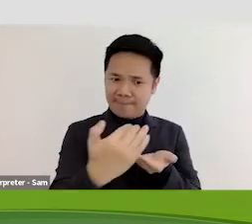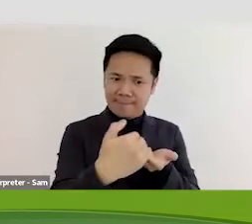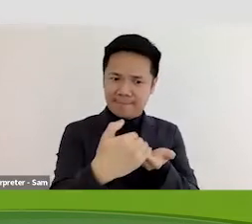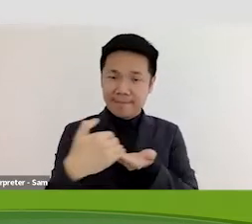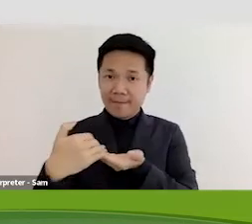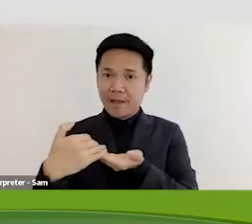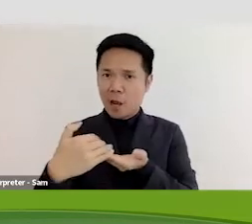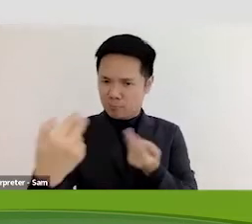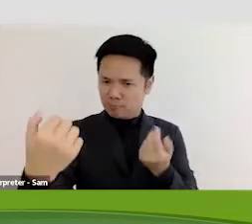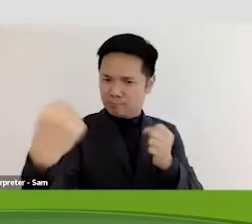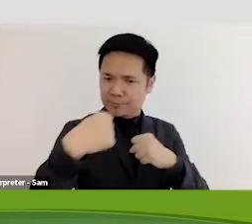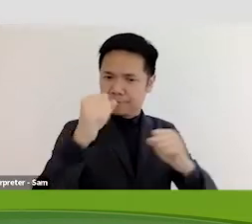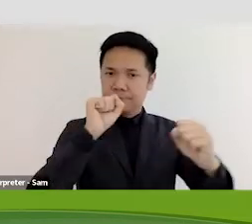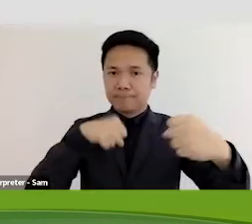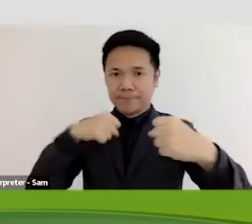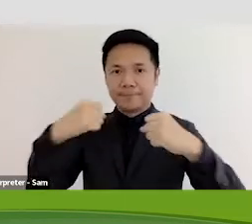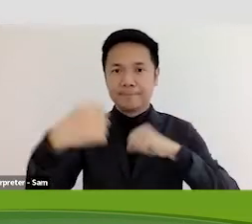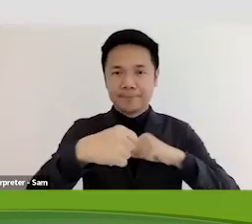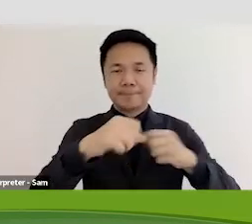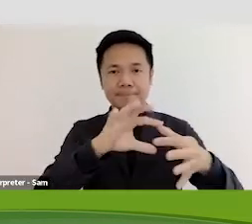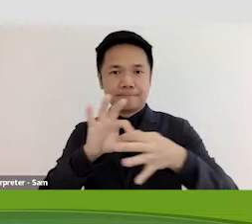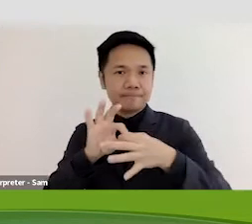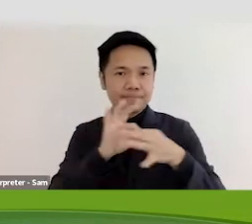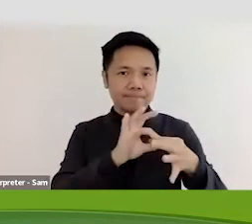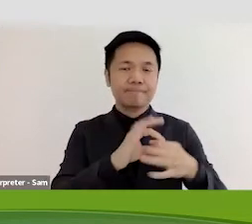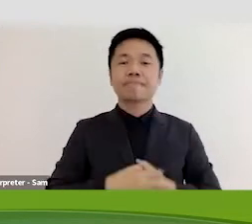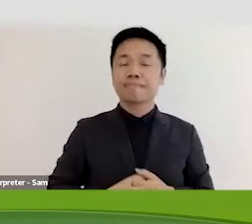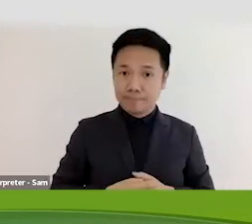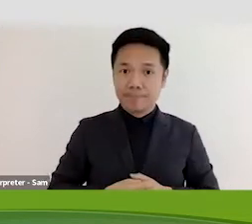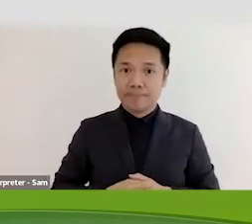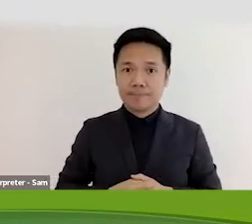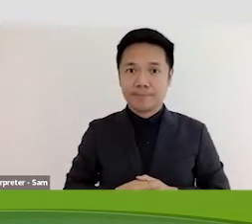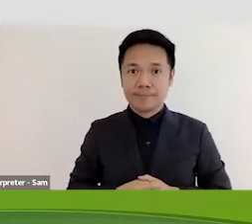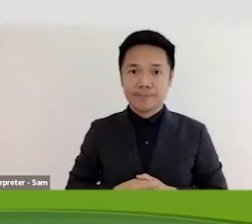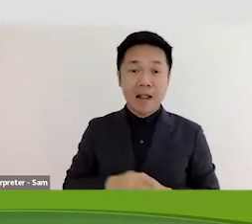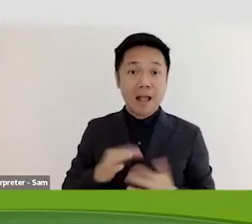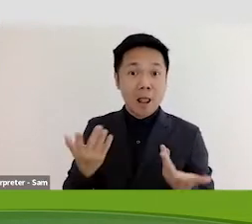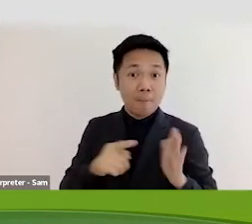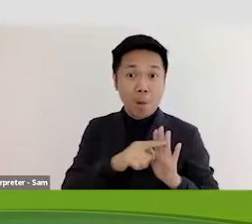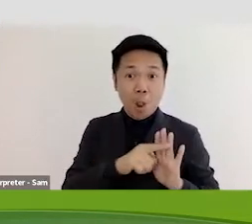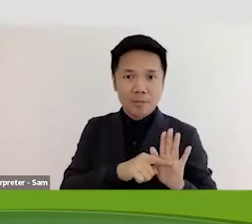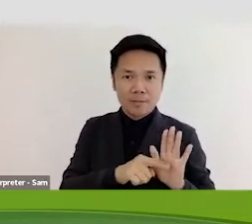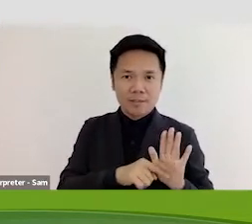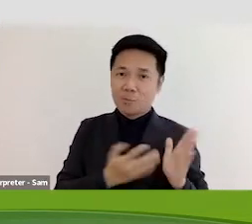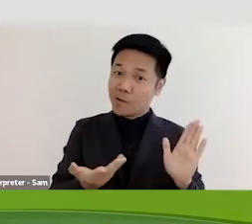agreements. Some of those policies may be